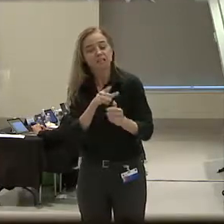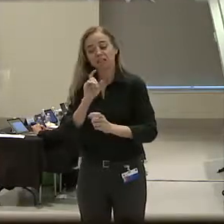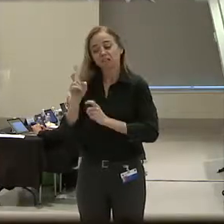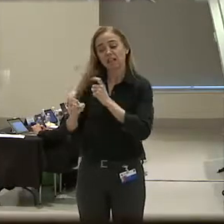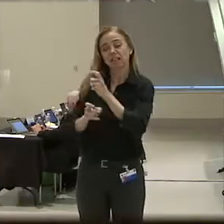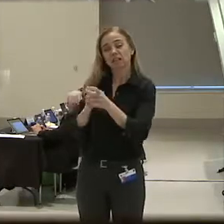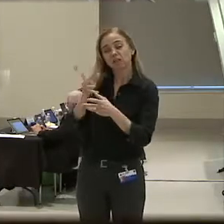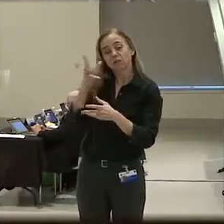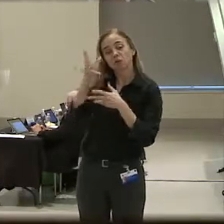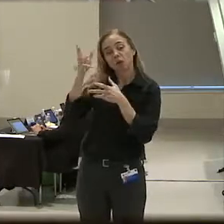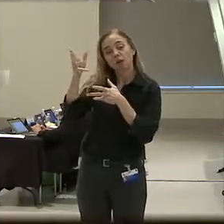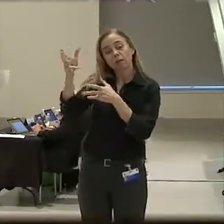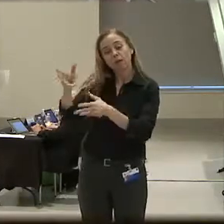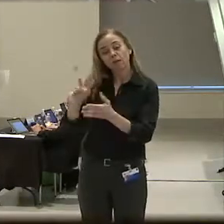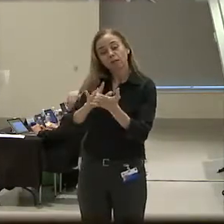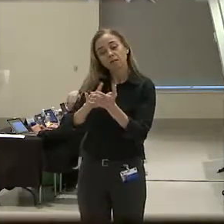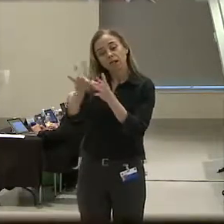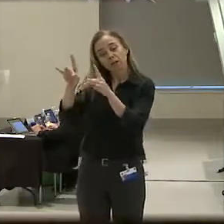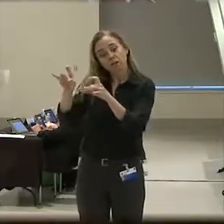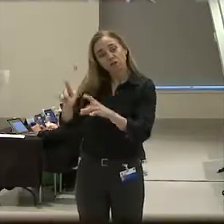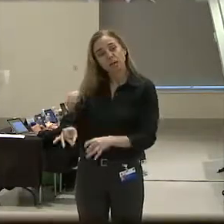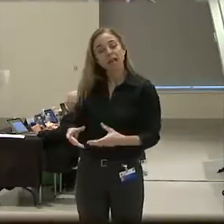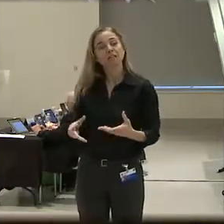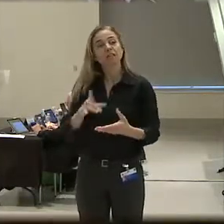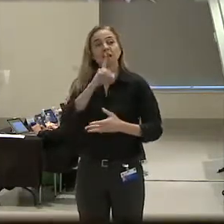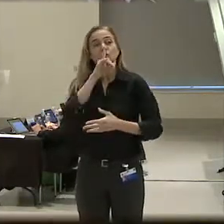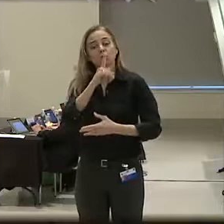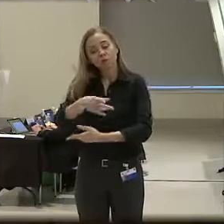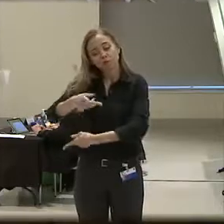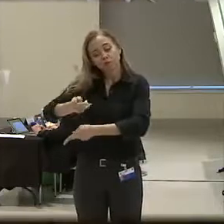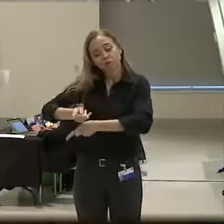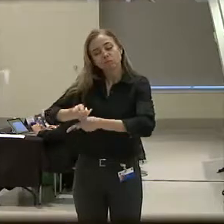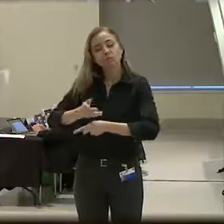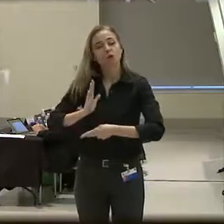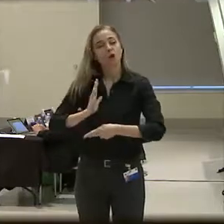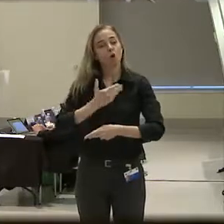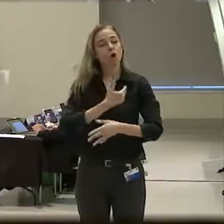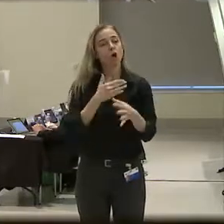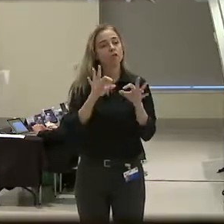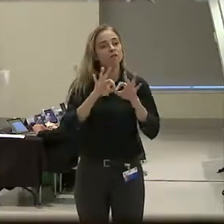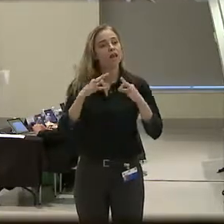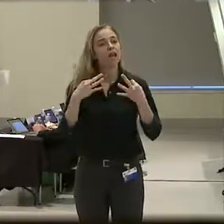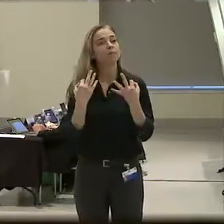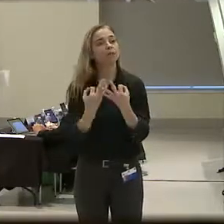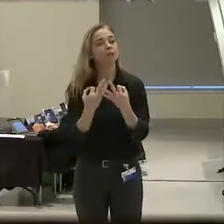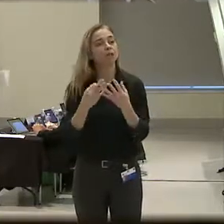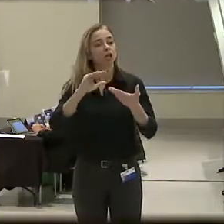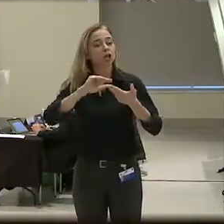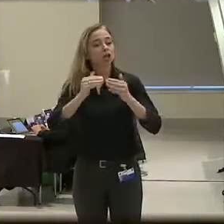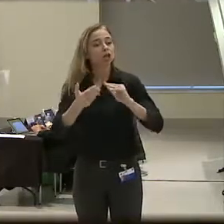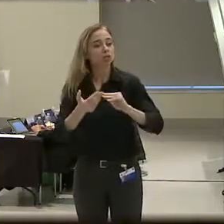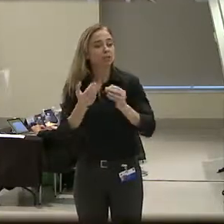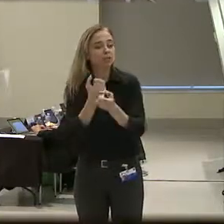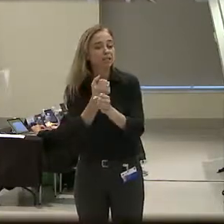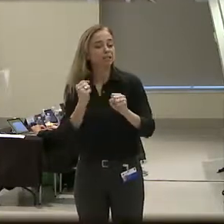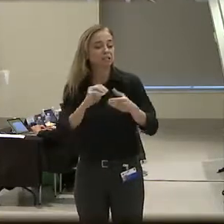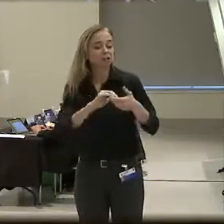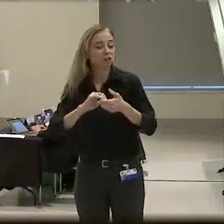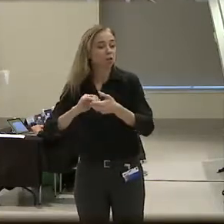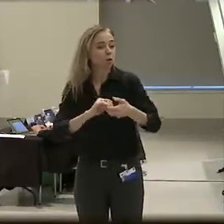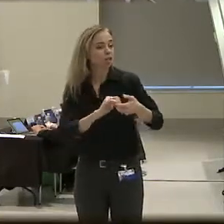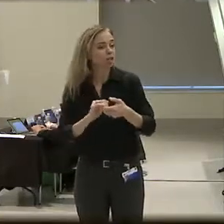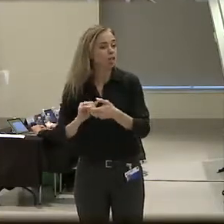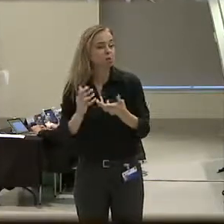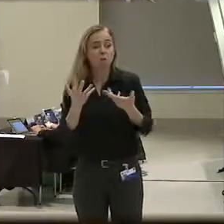grandparents medical tests, they really take care of our families, and the Community Safety Partnership Police, we don't want nothing to happen to